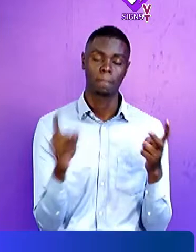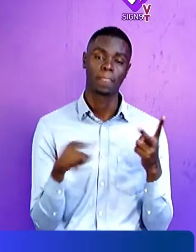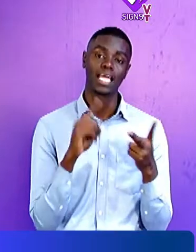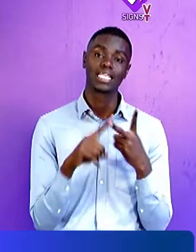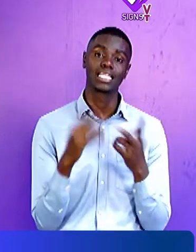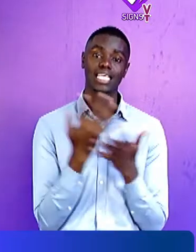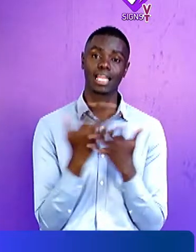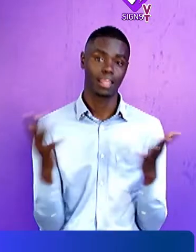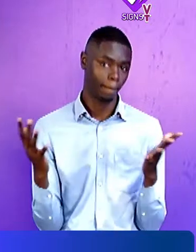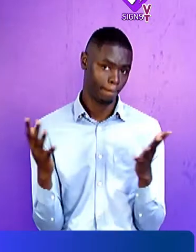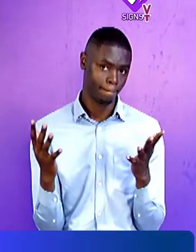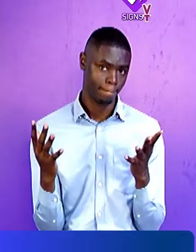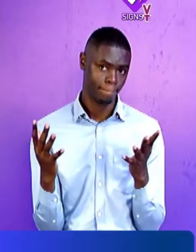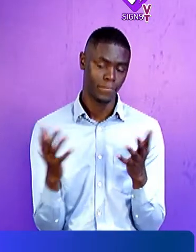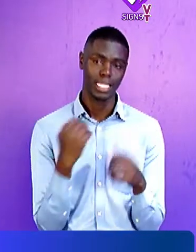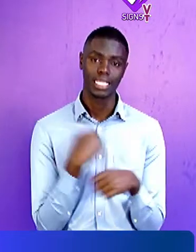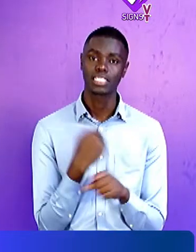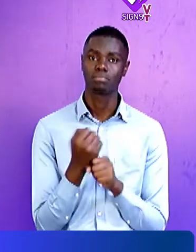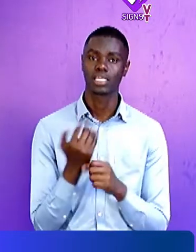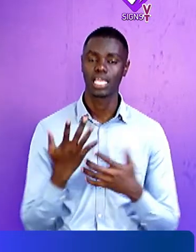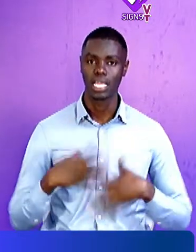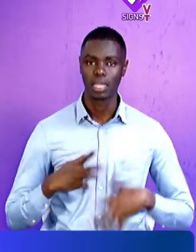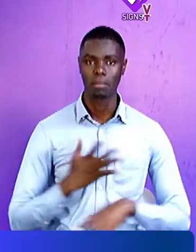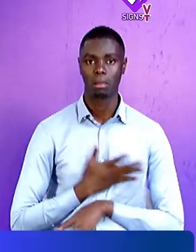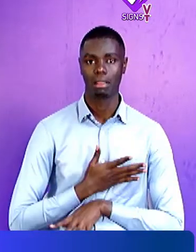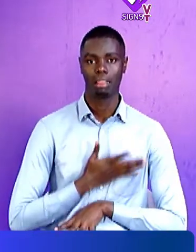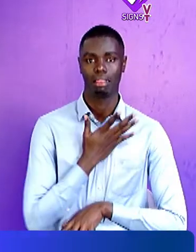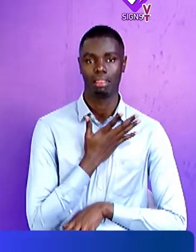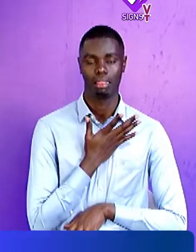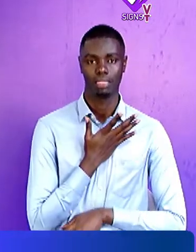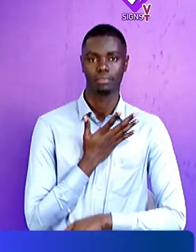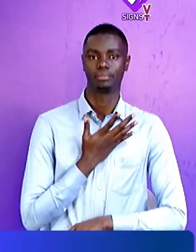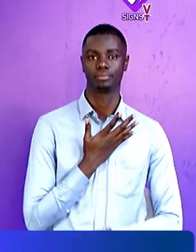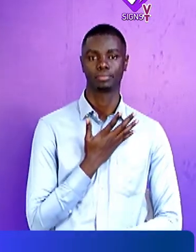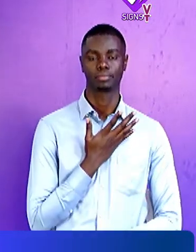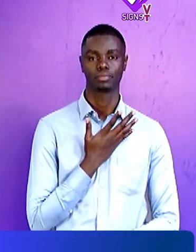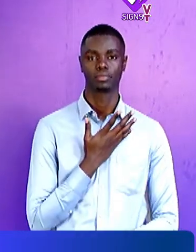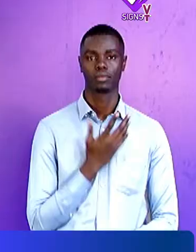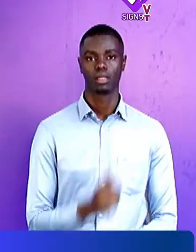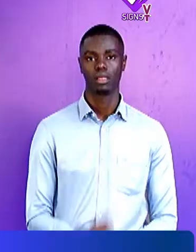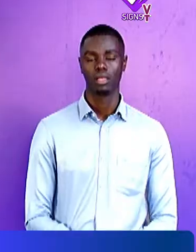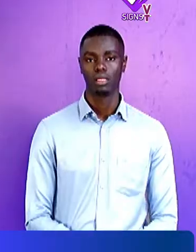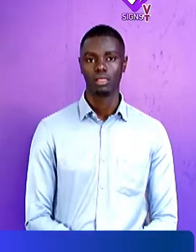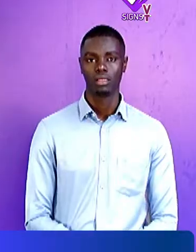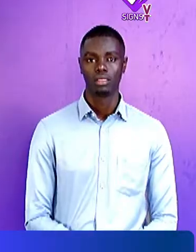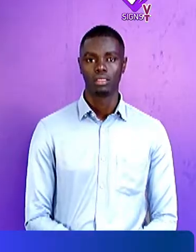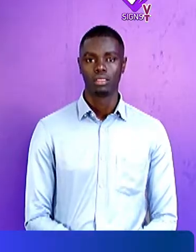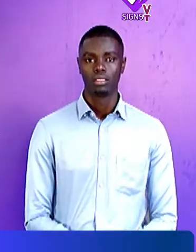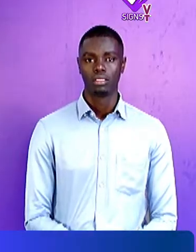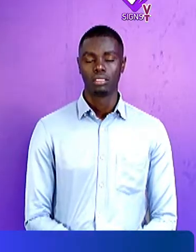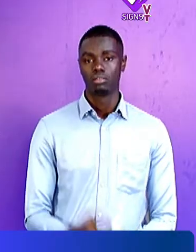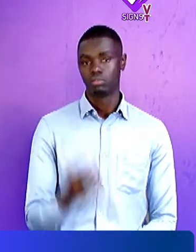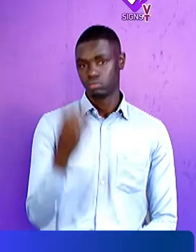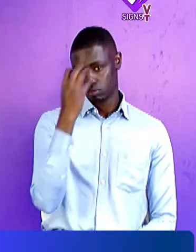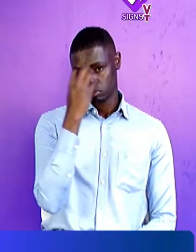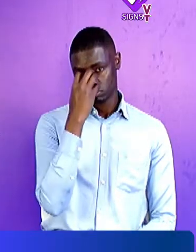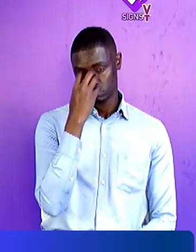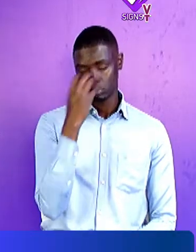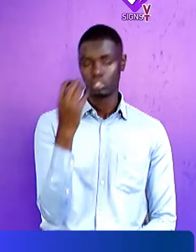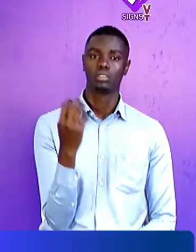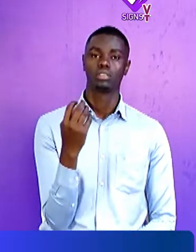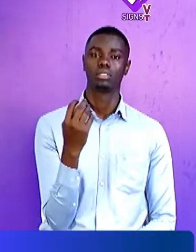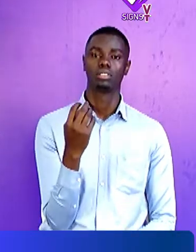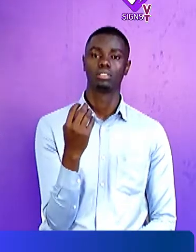that is making these people very unsettled with this is that William Ruto seems to